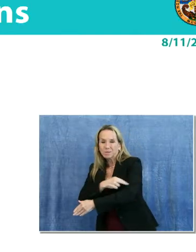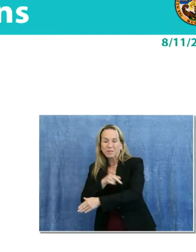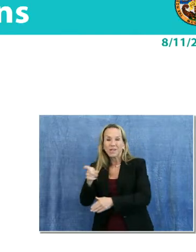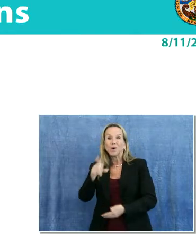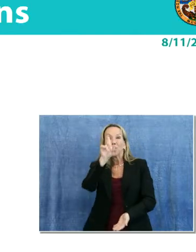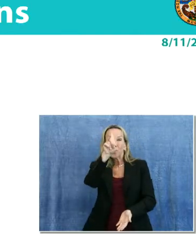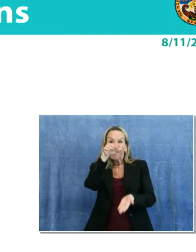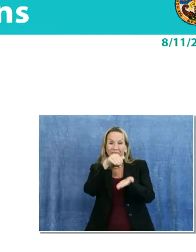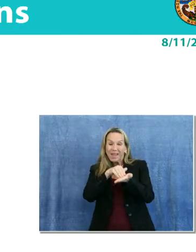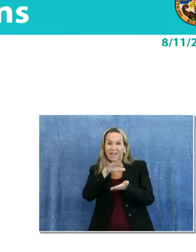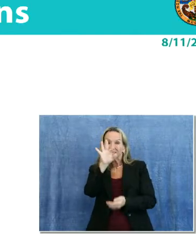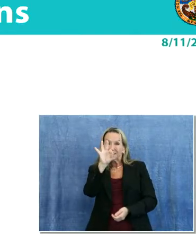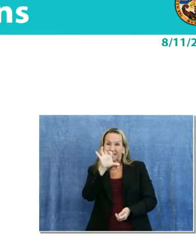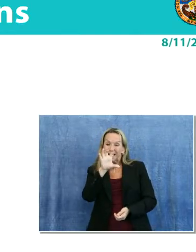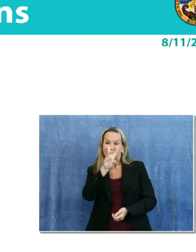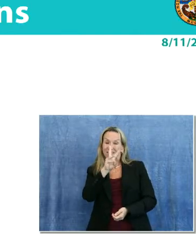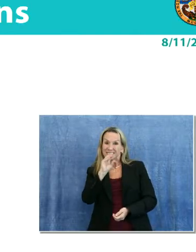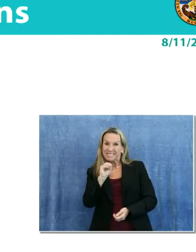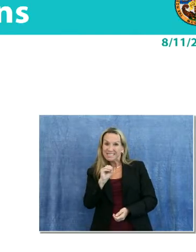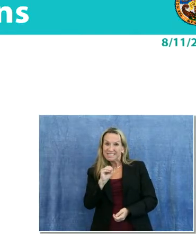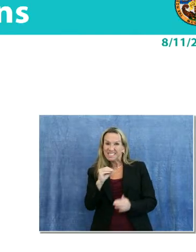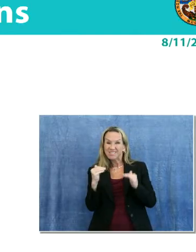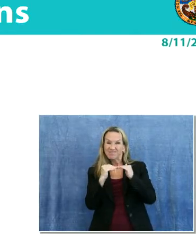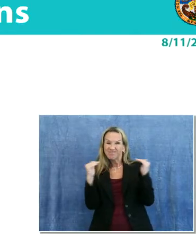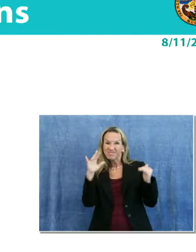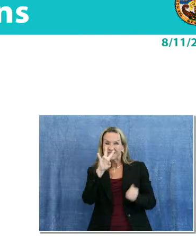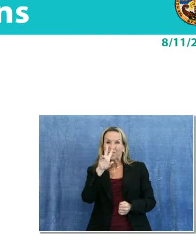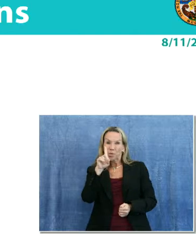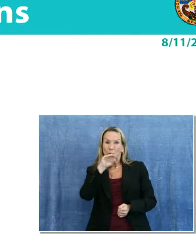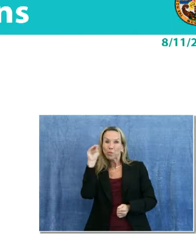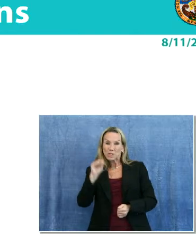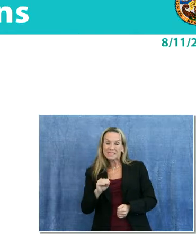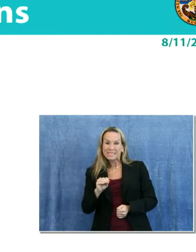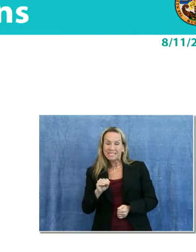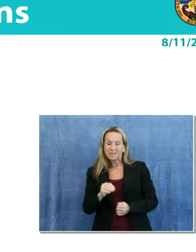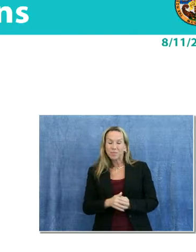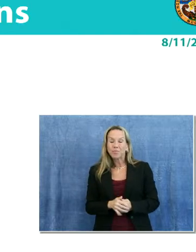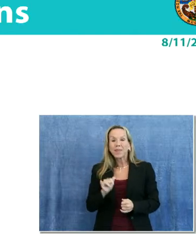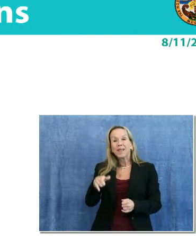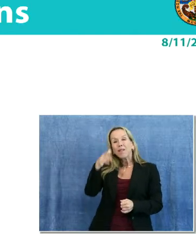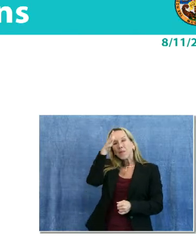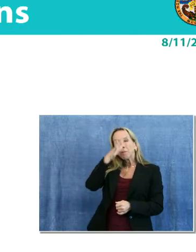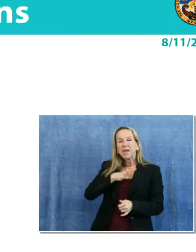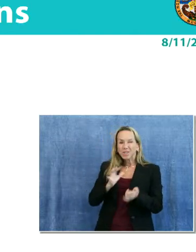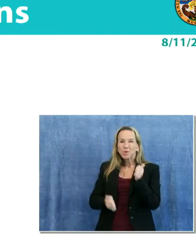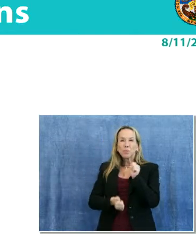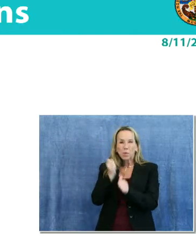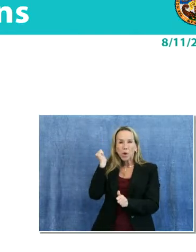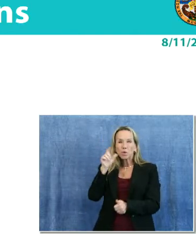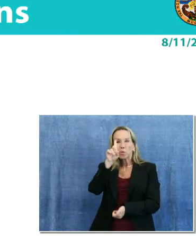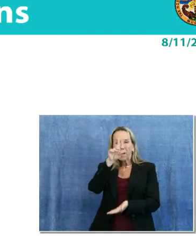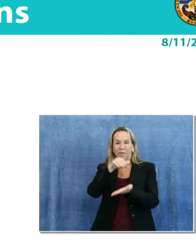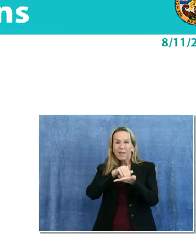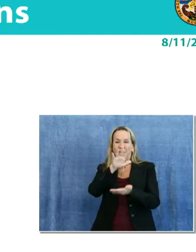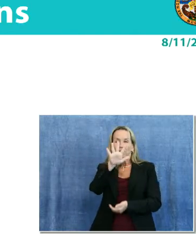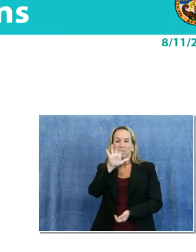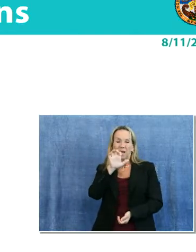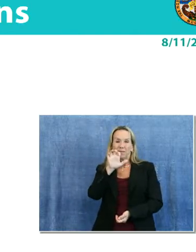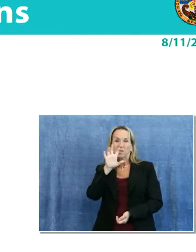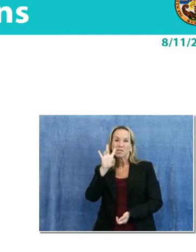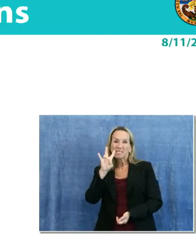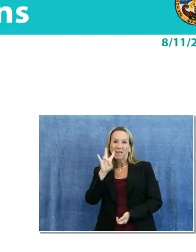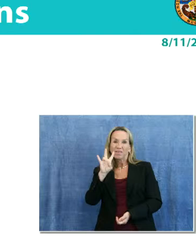is 1,960, or 71%. Males represent the majority at